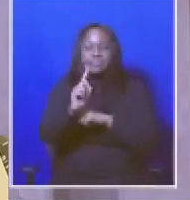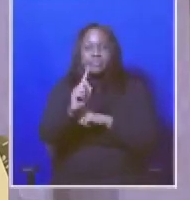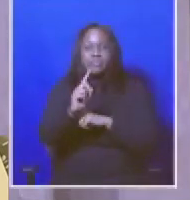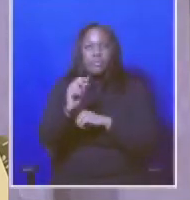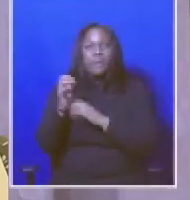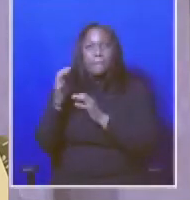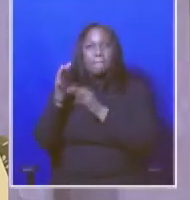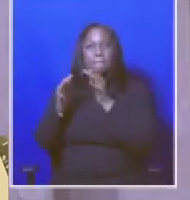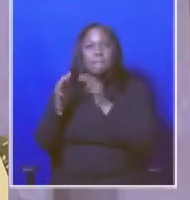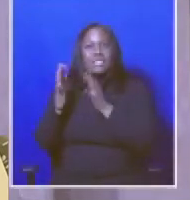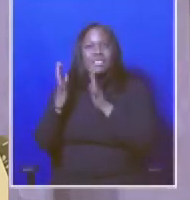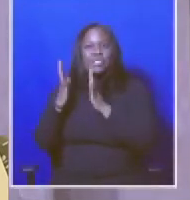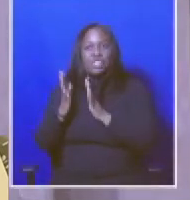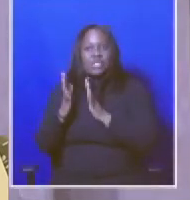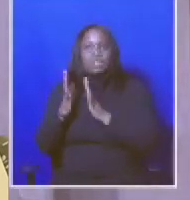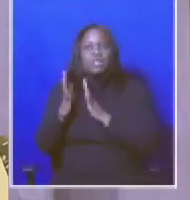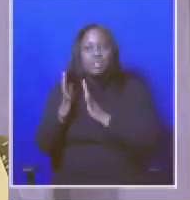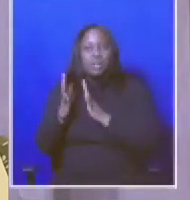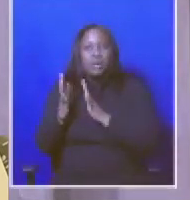politicians do have a role